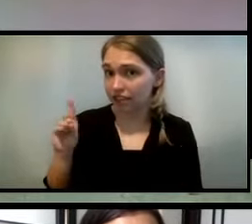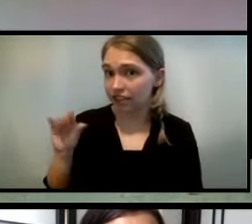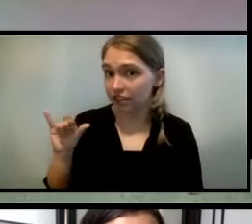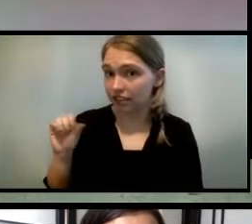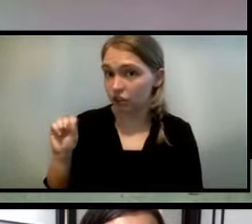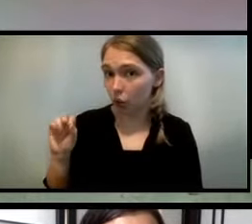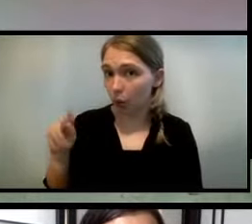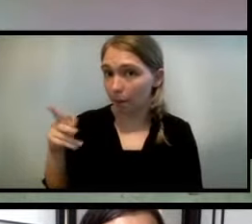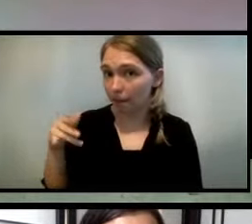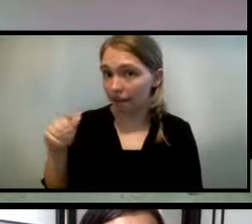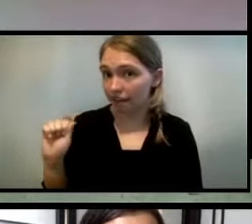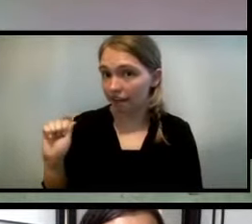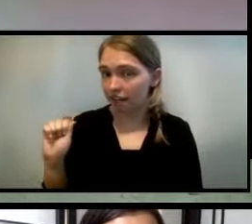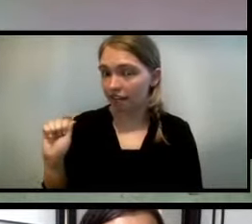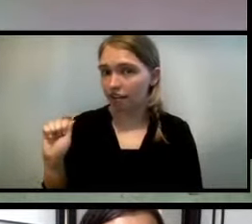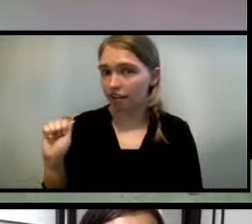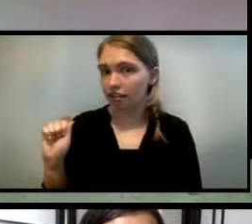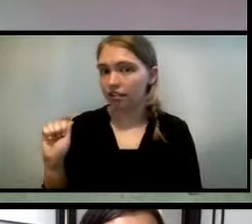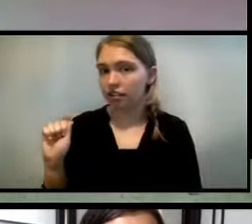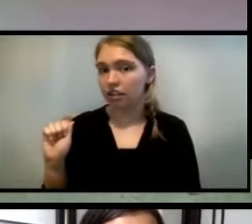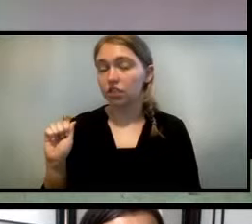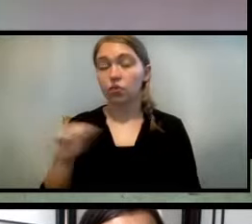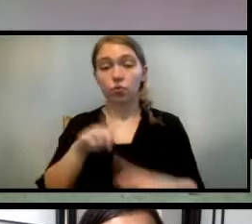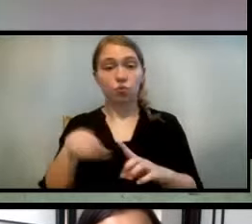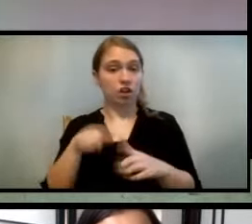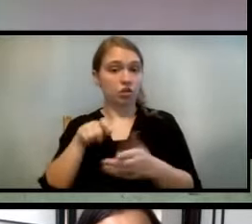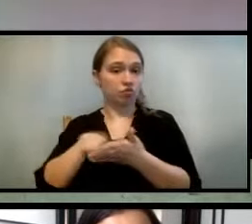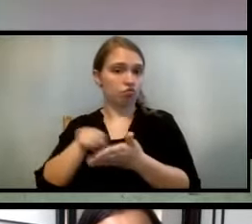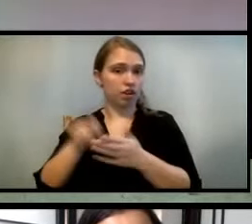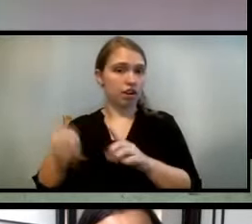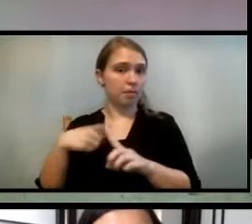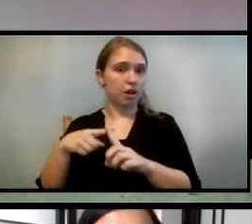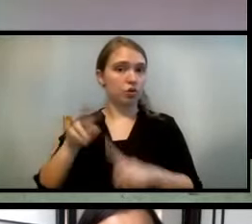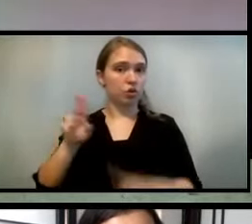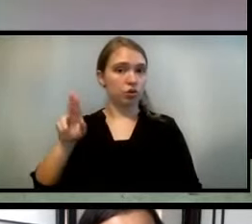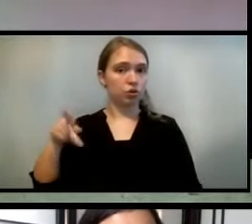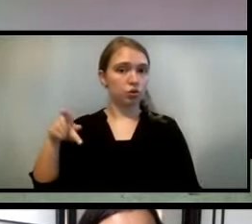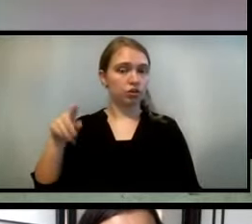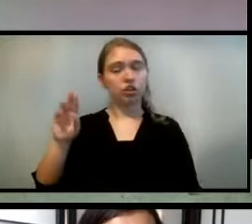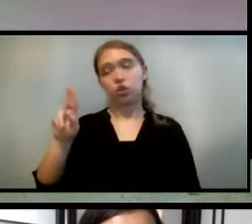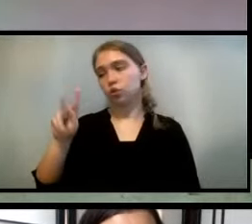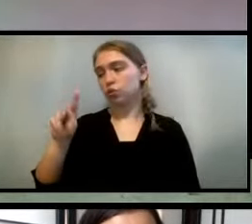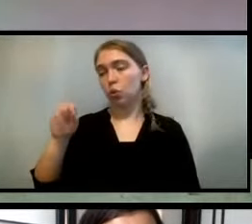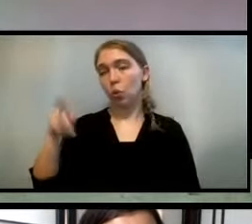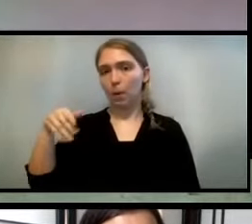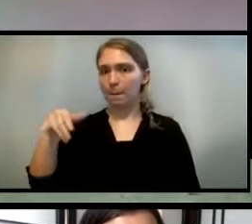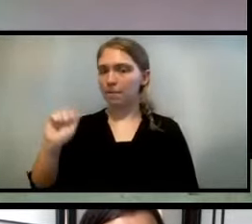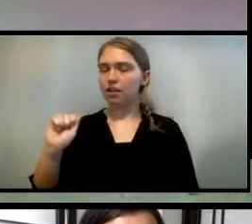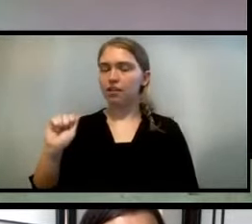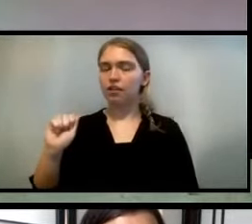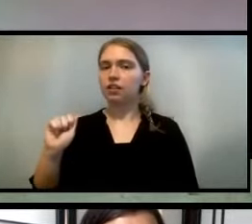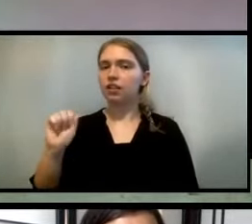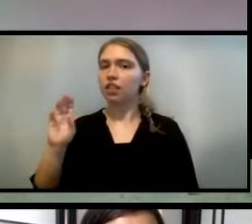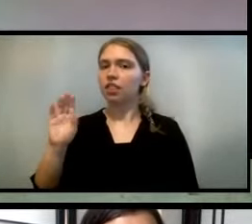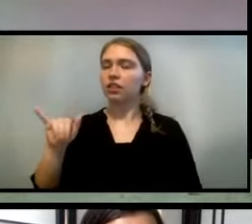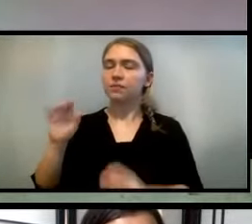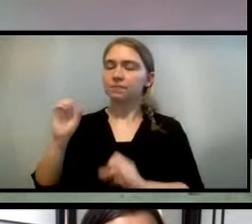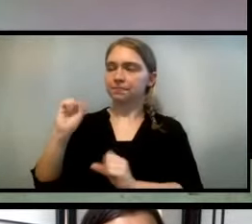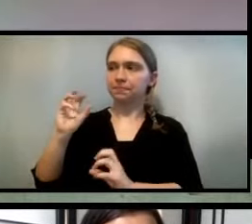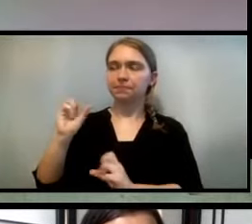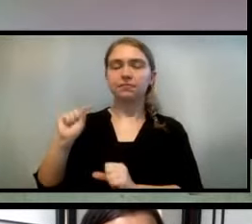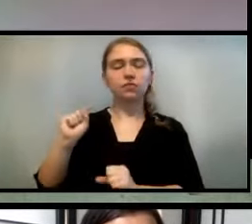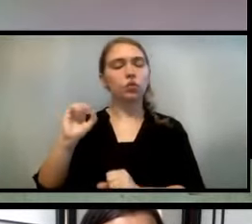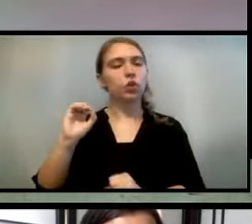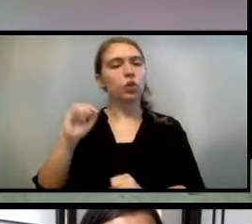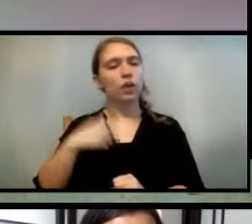the act of writing a utopia is itself revolutionary. So I think sometimes the